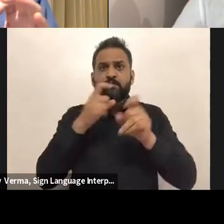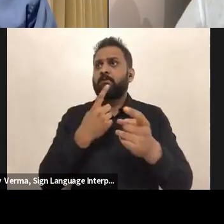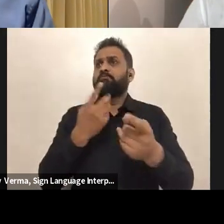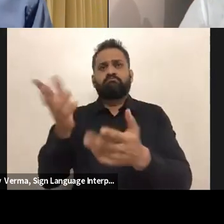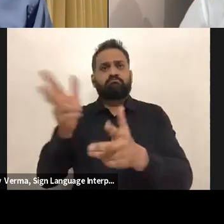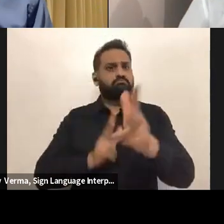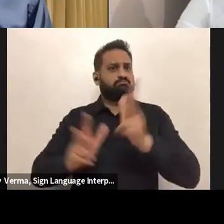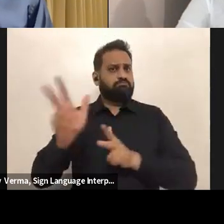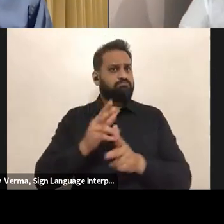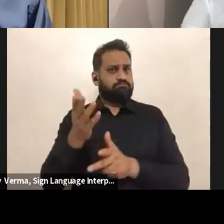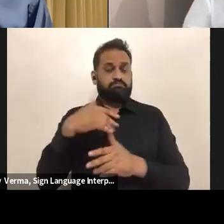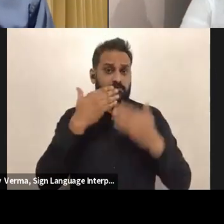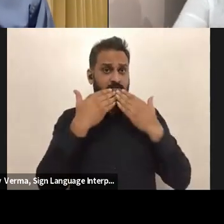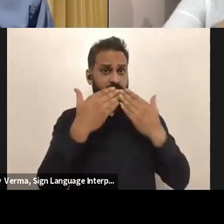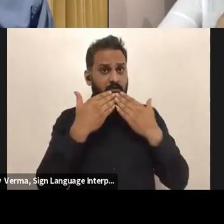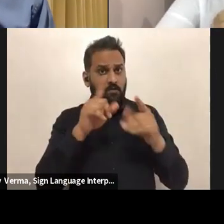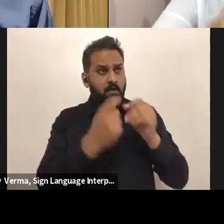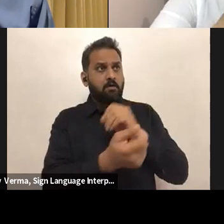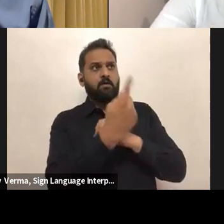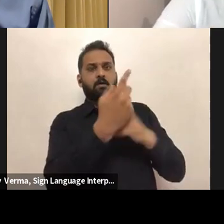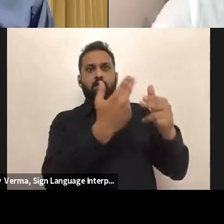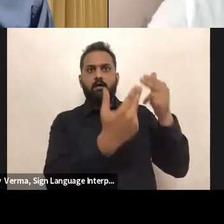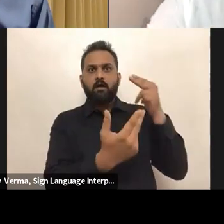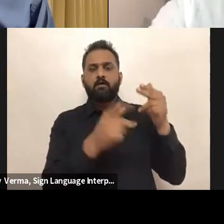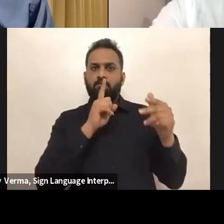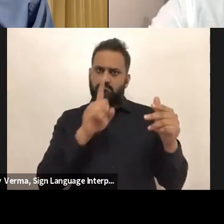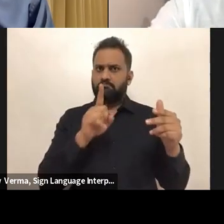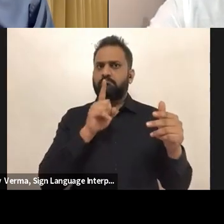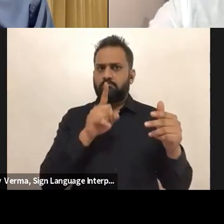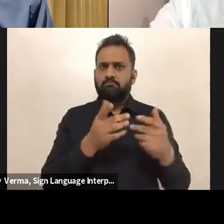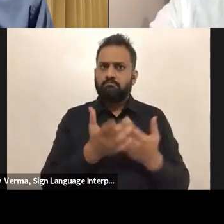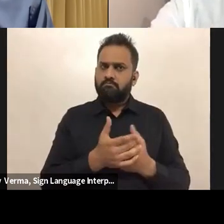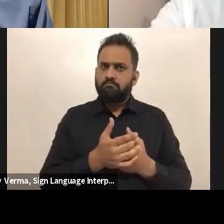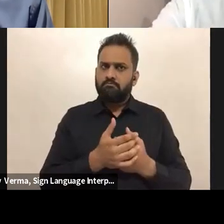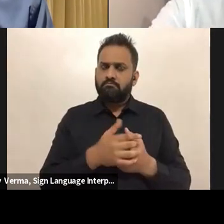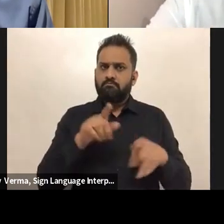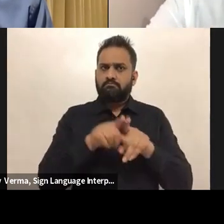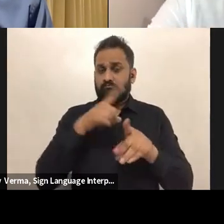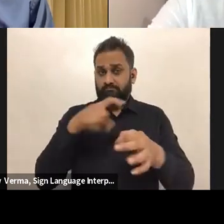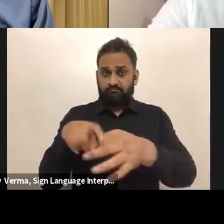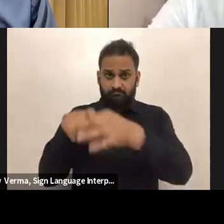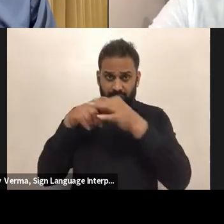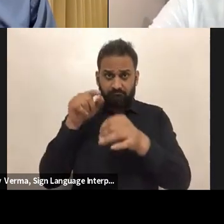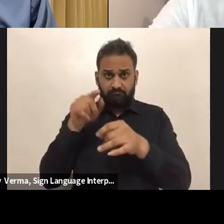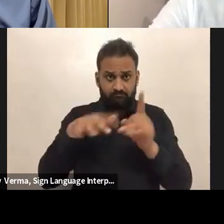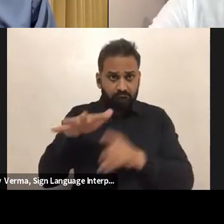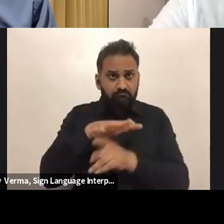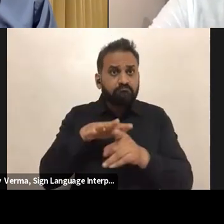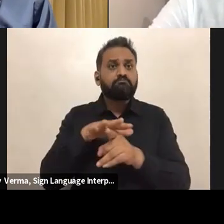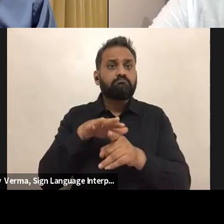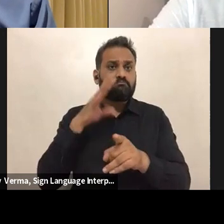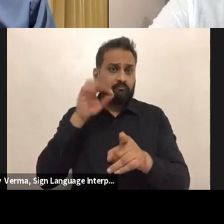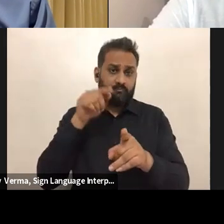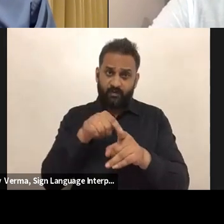I thank you for bringing that up, because it's truly a side of this question that matters. The idea